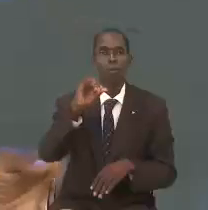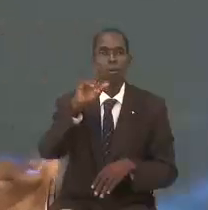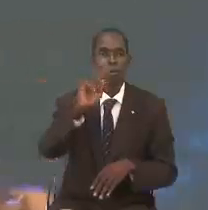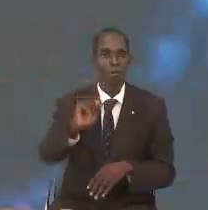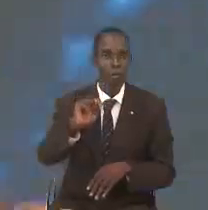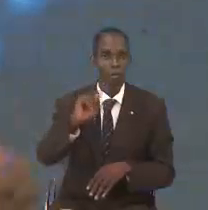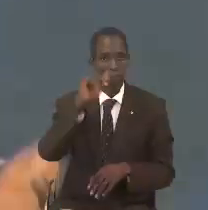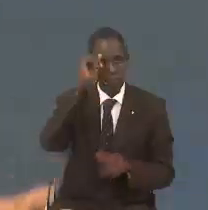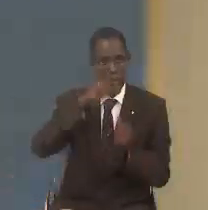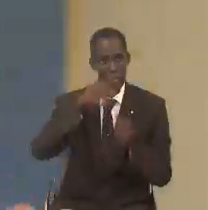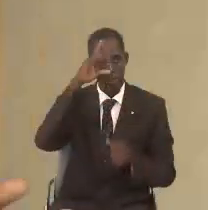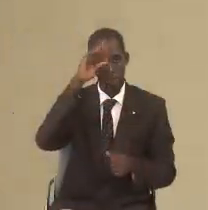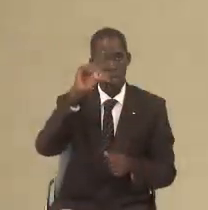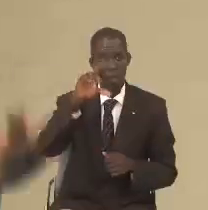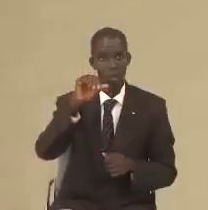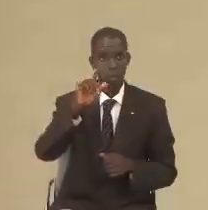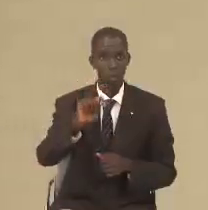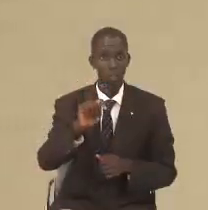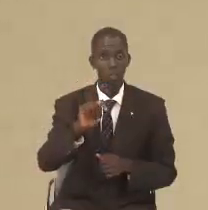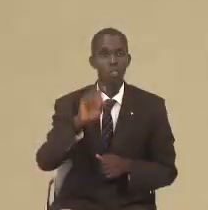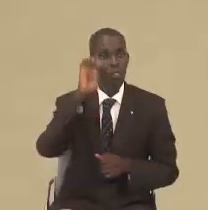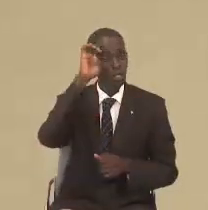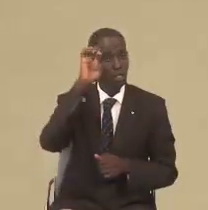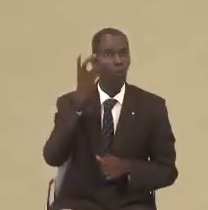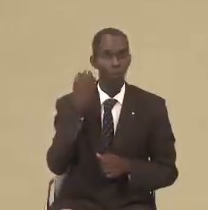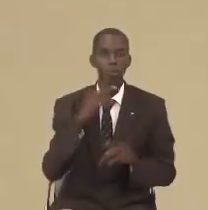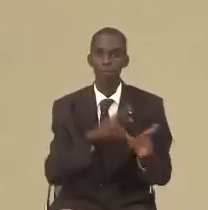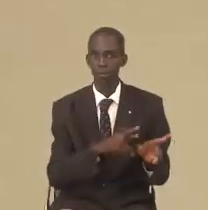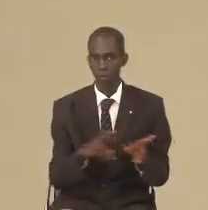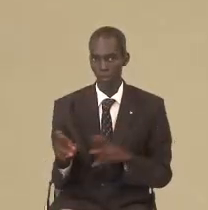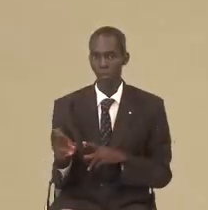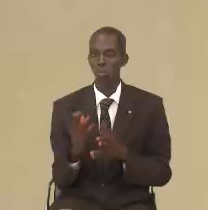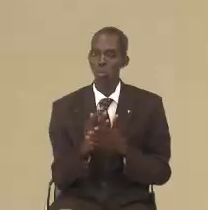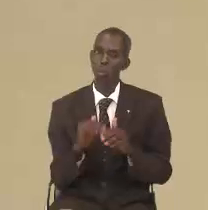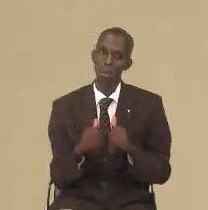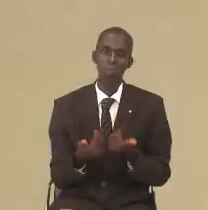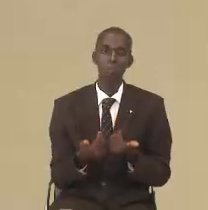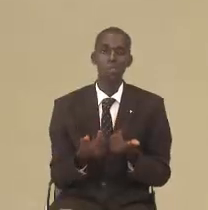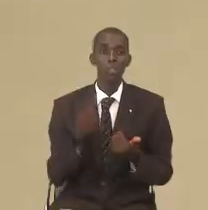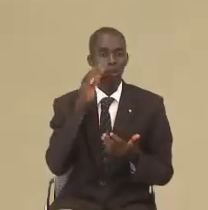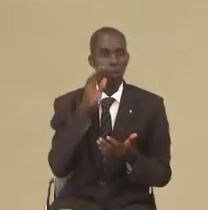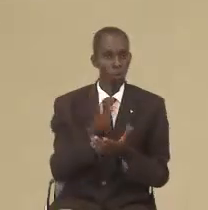Lot was ready somehow. The